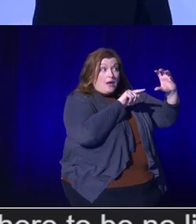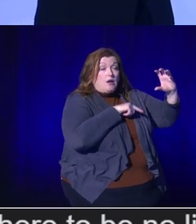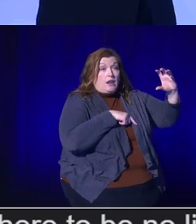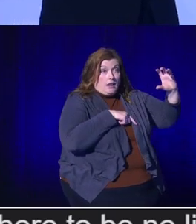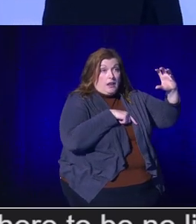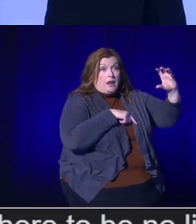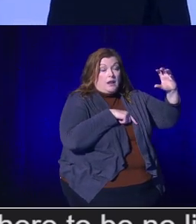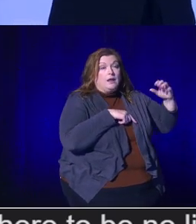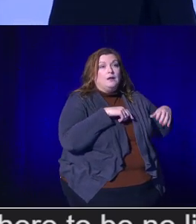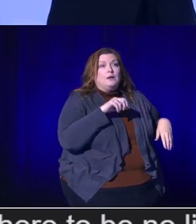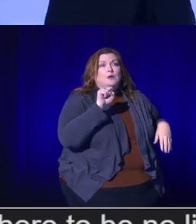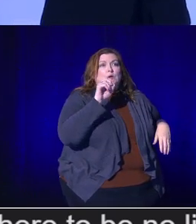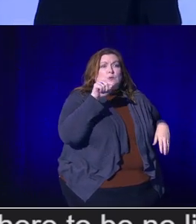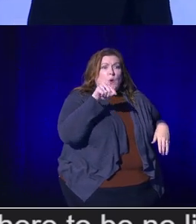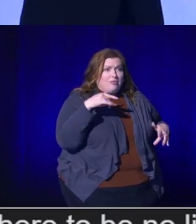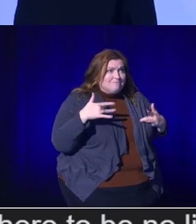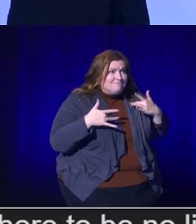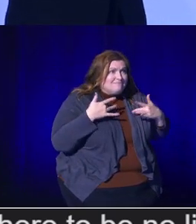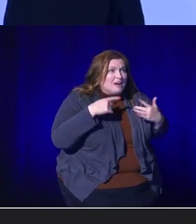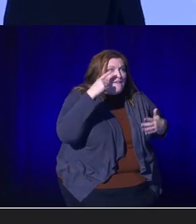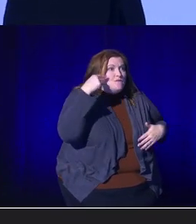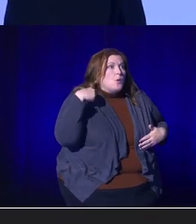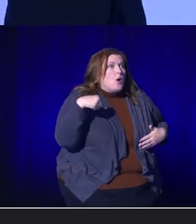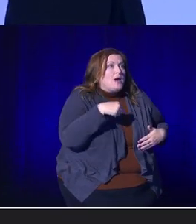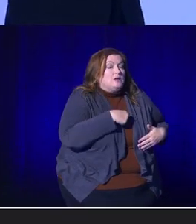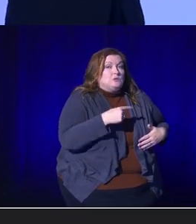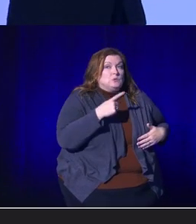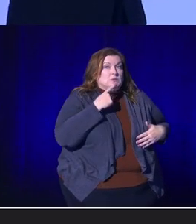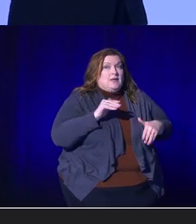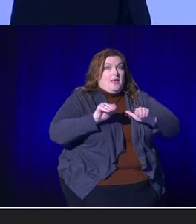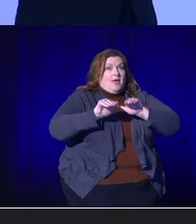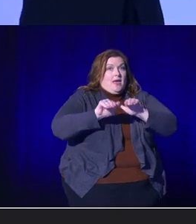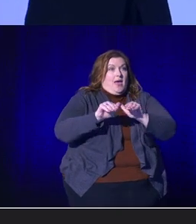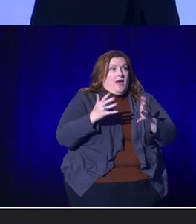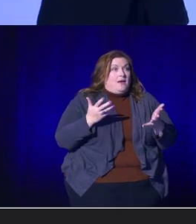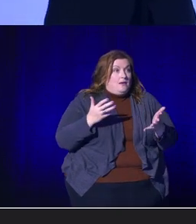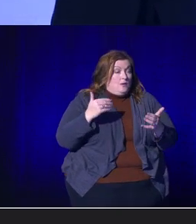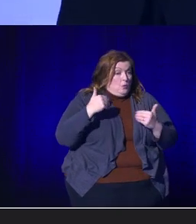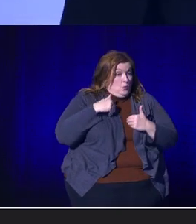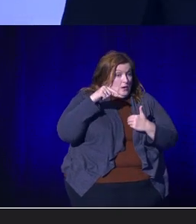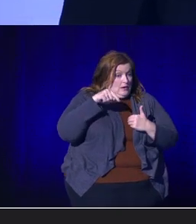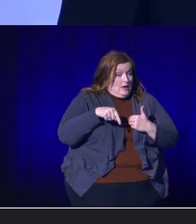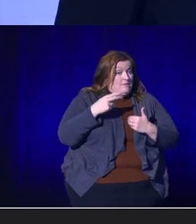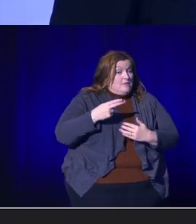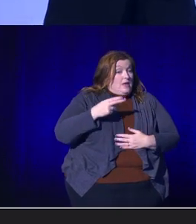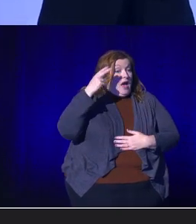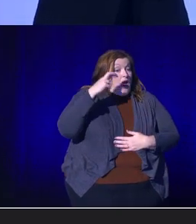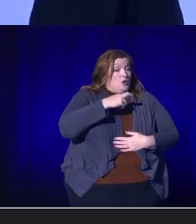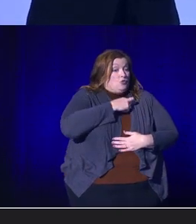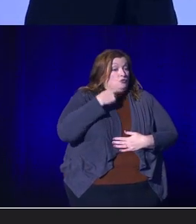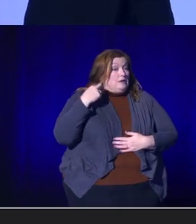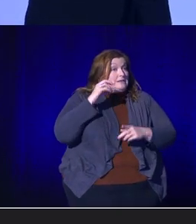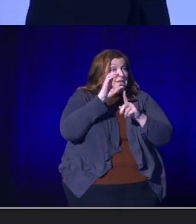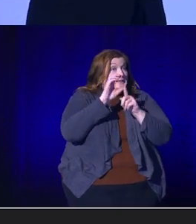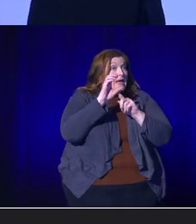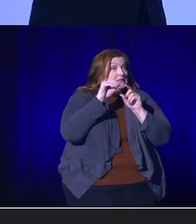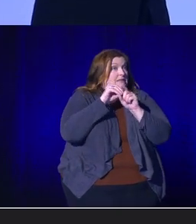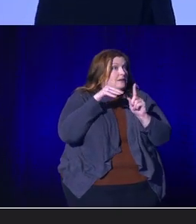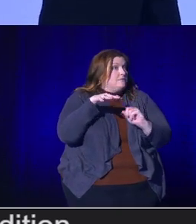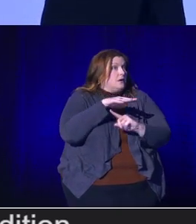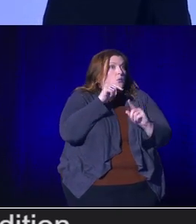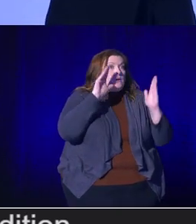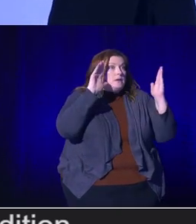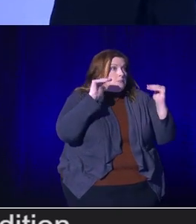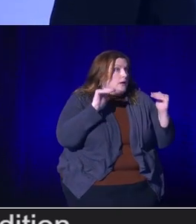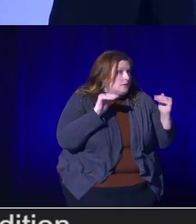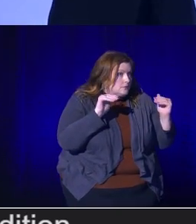condition. And so this was exciting to us to say, hey, we can have this high-risk case in an environment that we did not initially